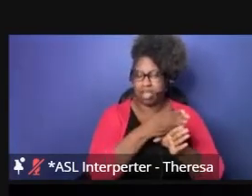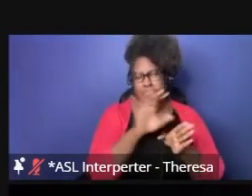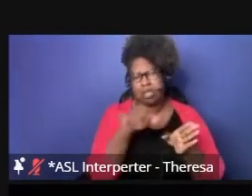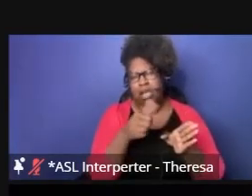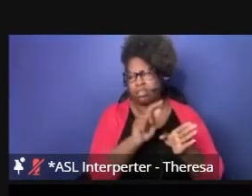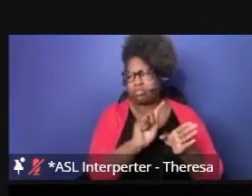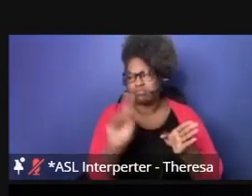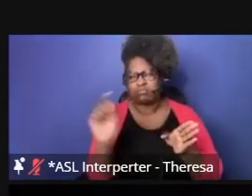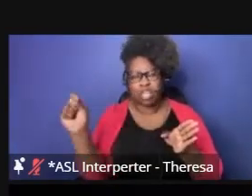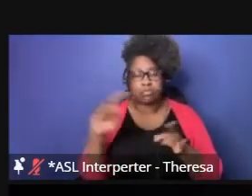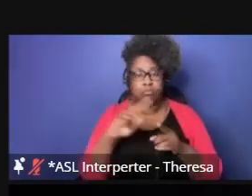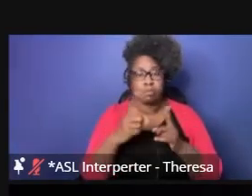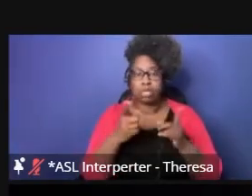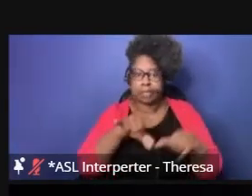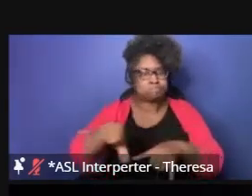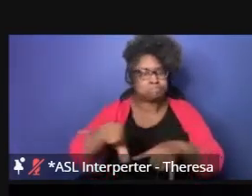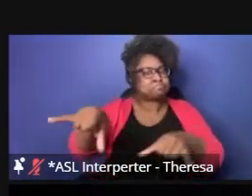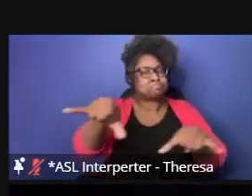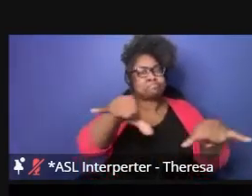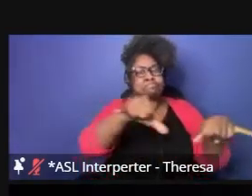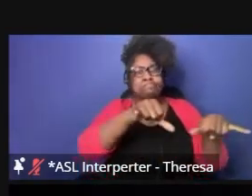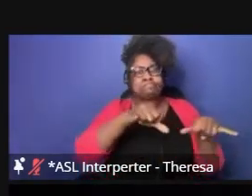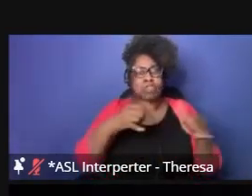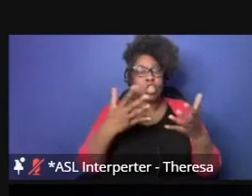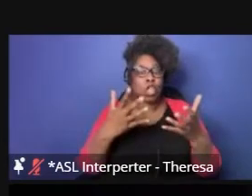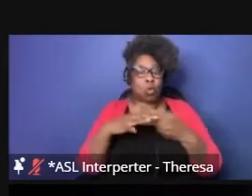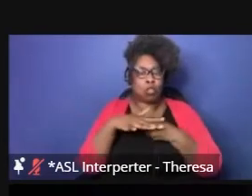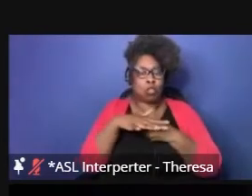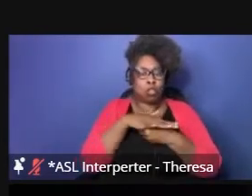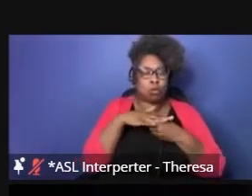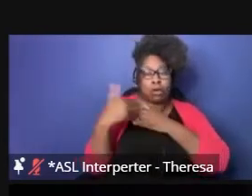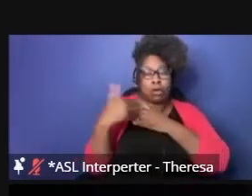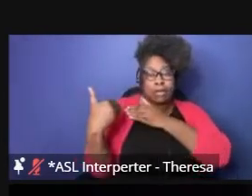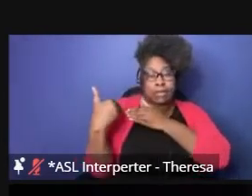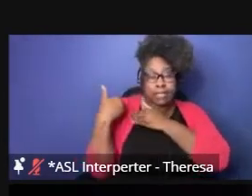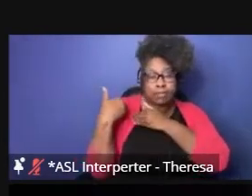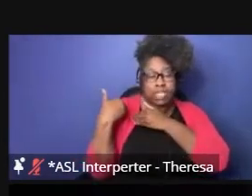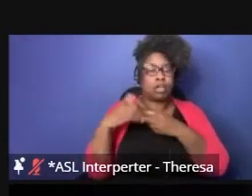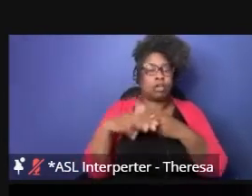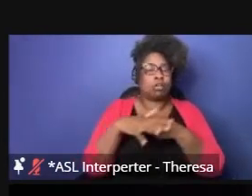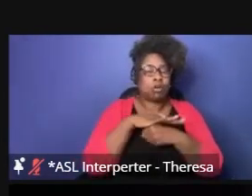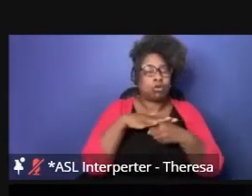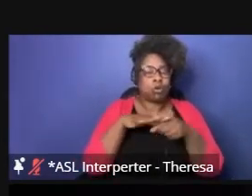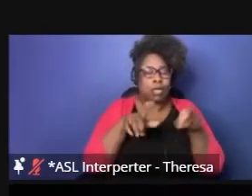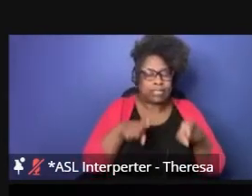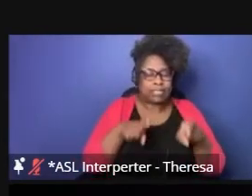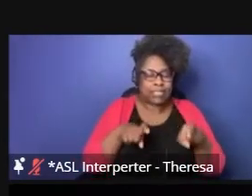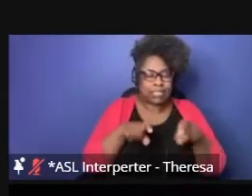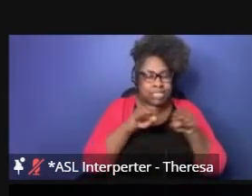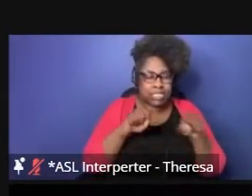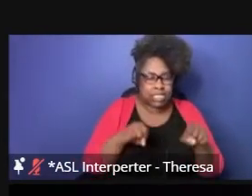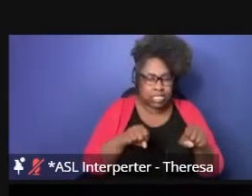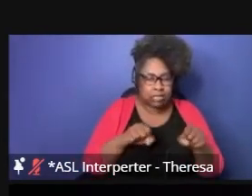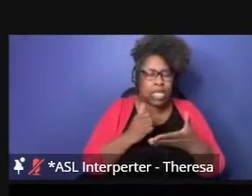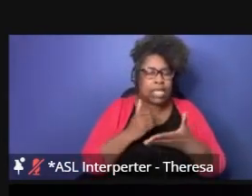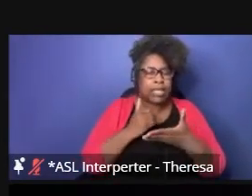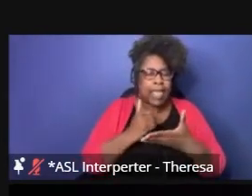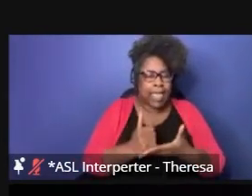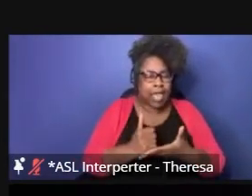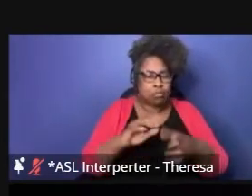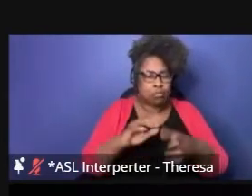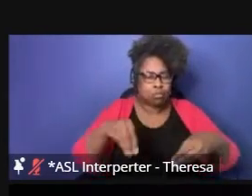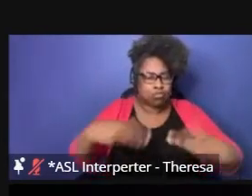in common was that they wanted local accountability assessment systems that portrayed a more complete picture of every student.